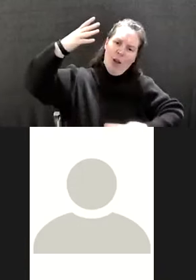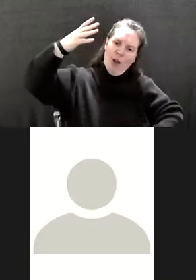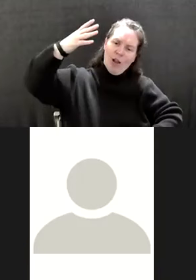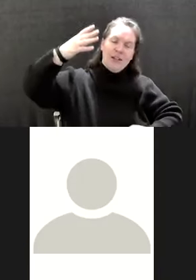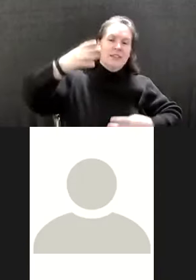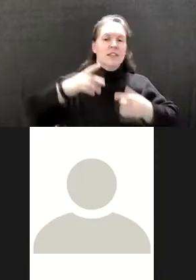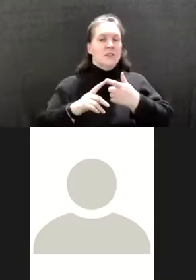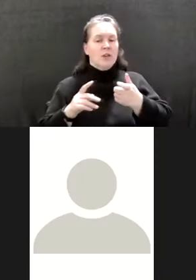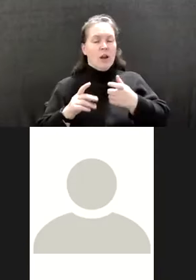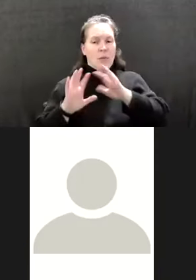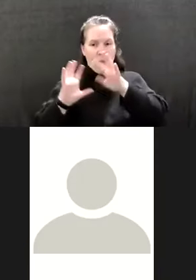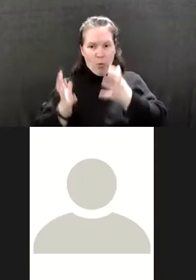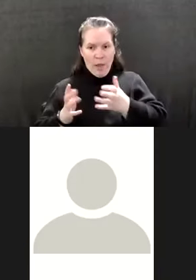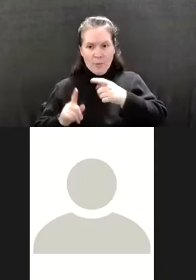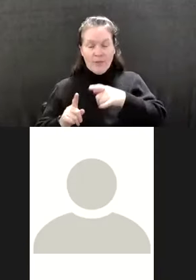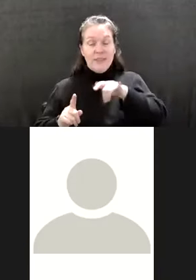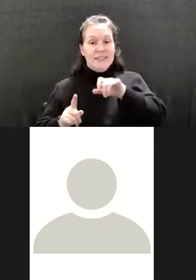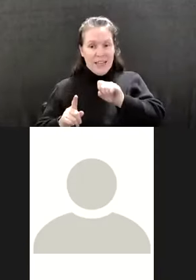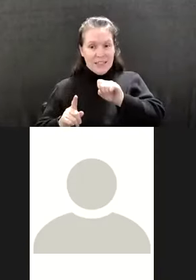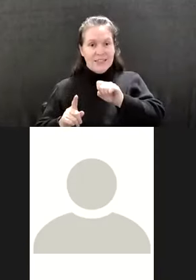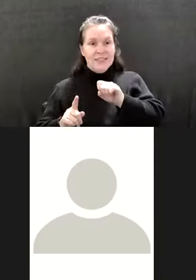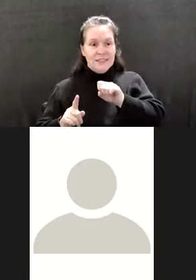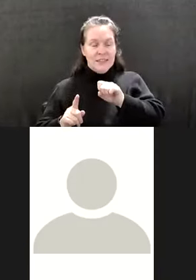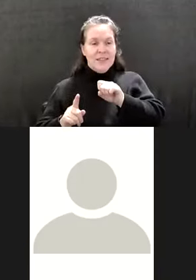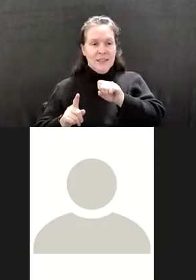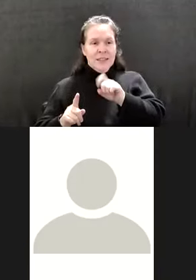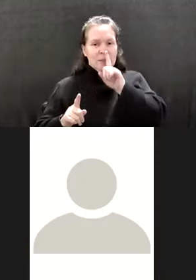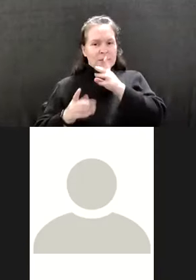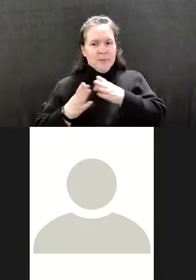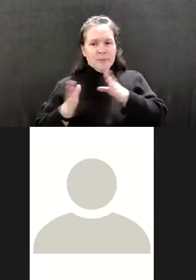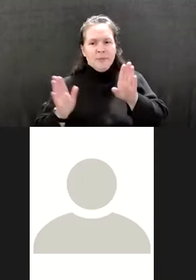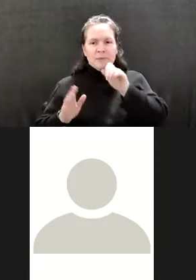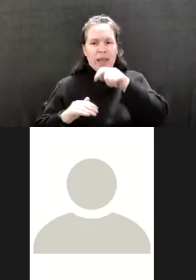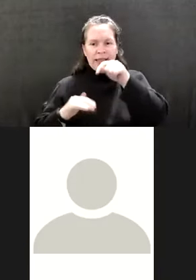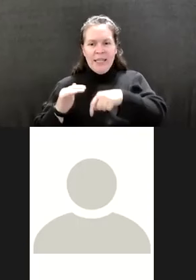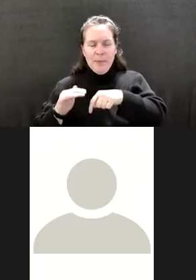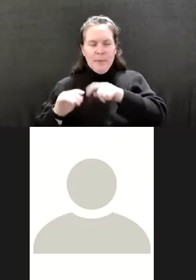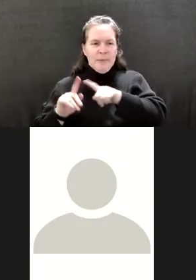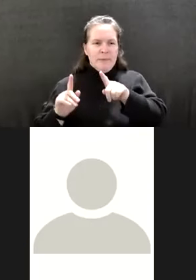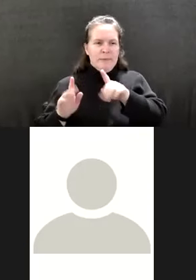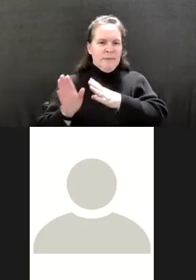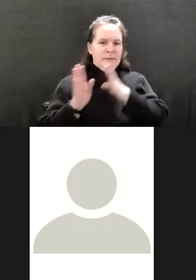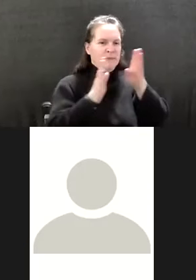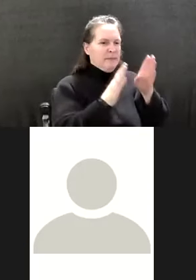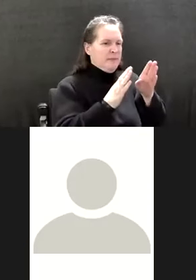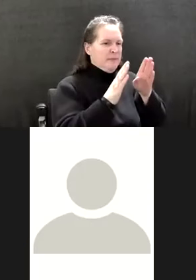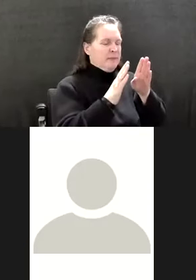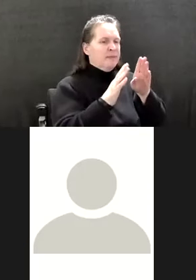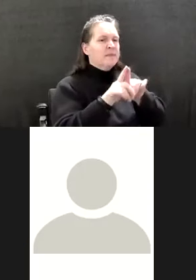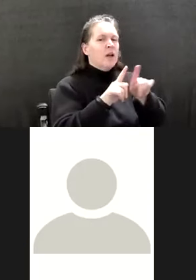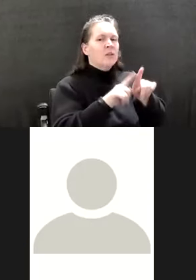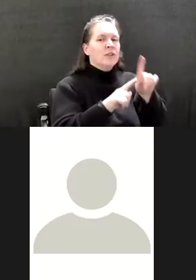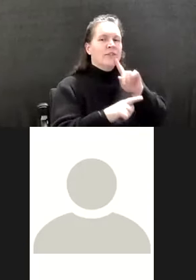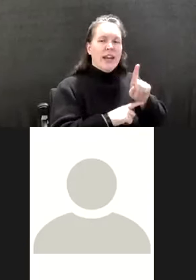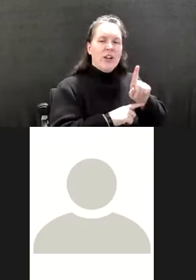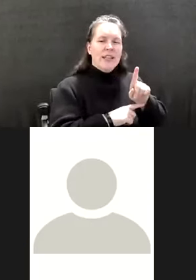the realm of, yes, as Abby's saying in the comments, like very broad and not very deep, but also like very